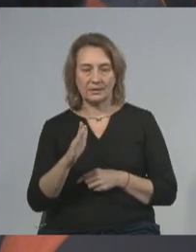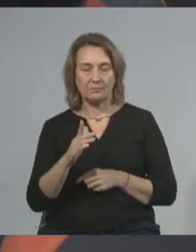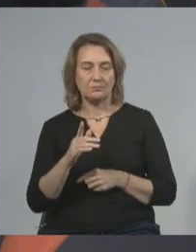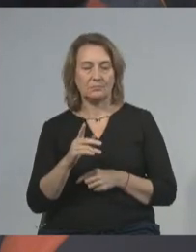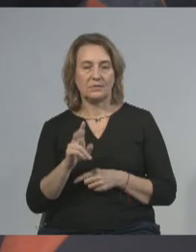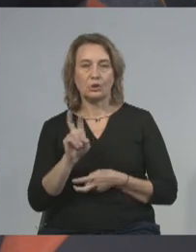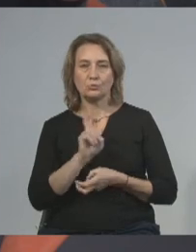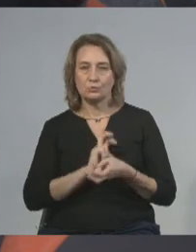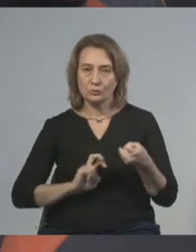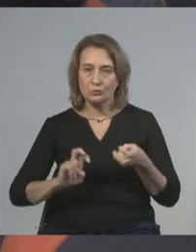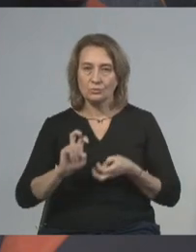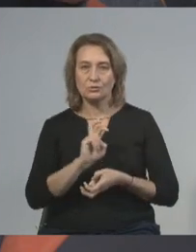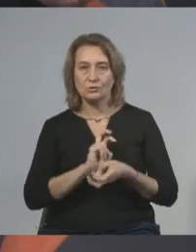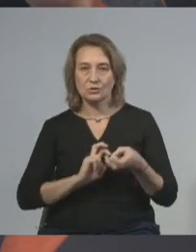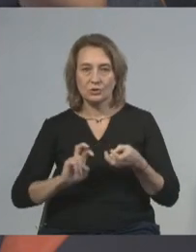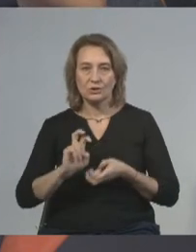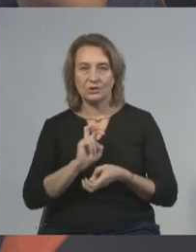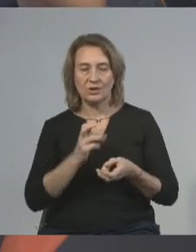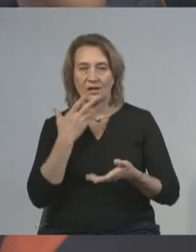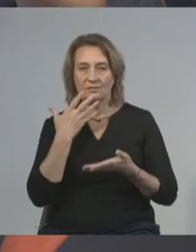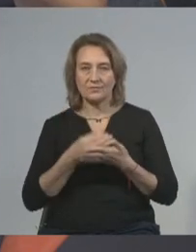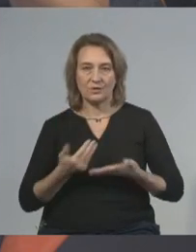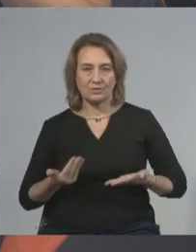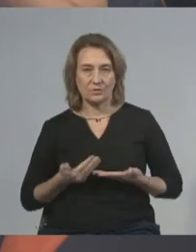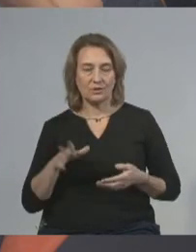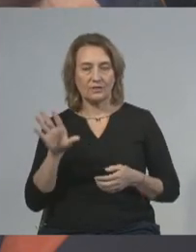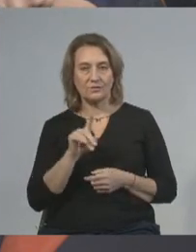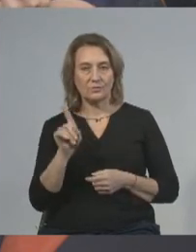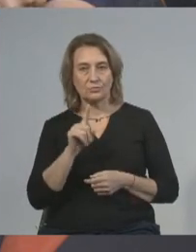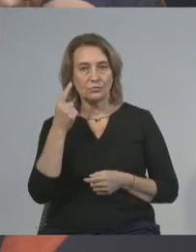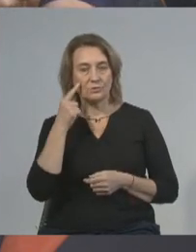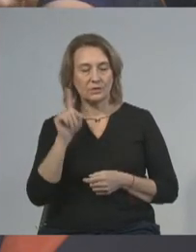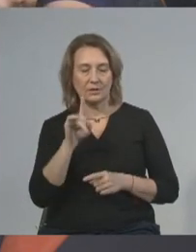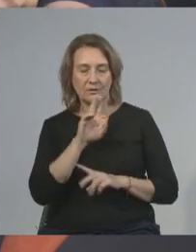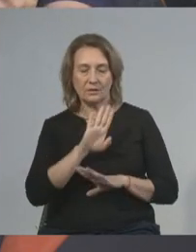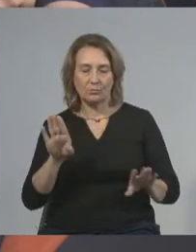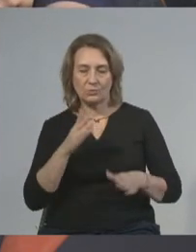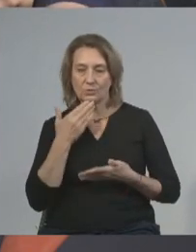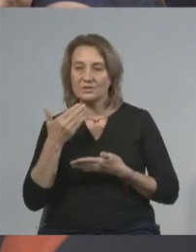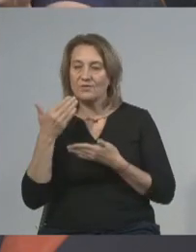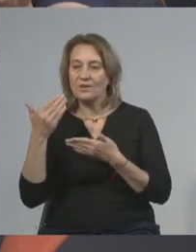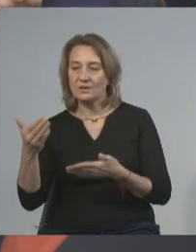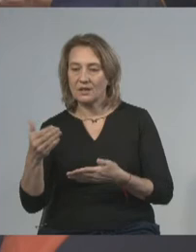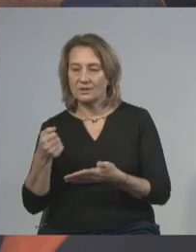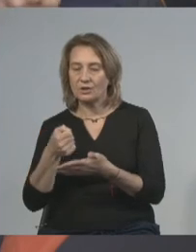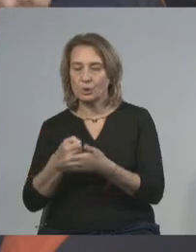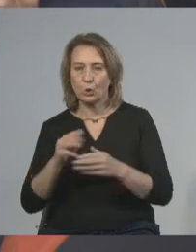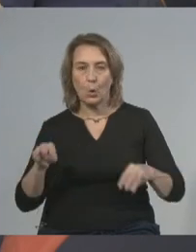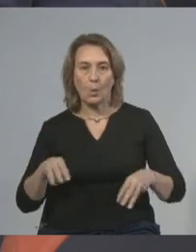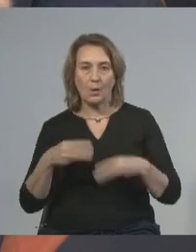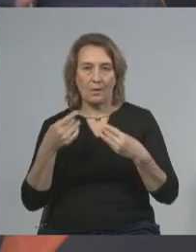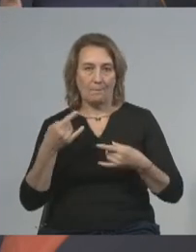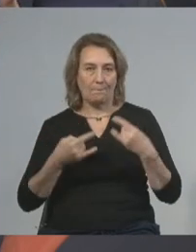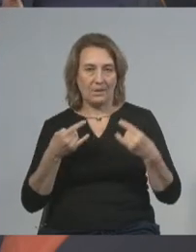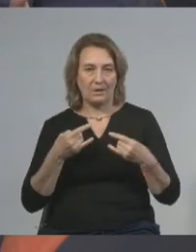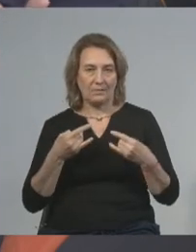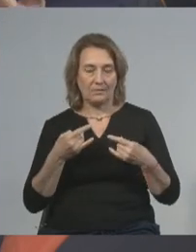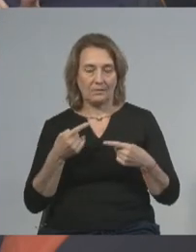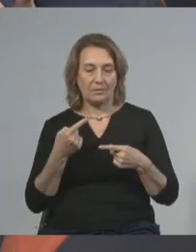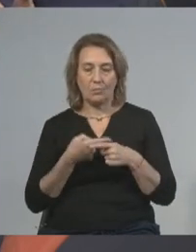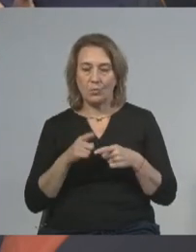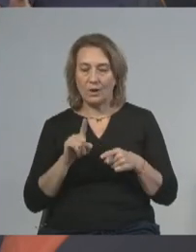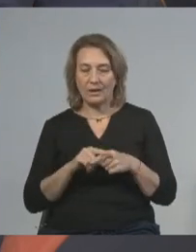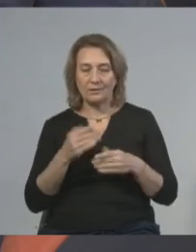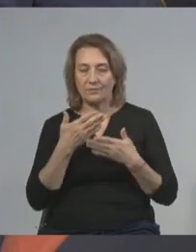it's like digging a grave because the brand who knows everything about digital is not going to go to media because